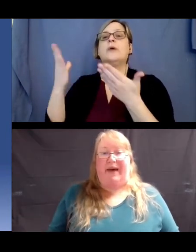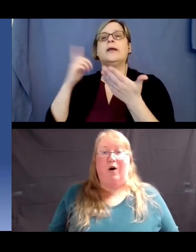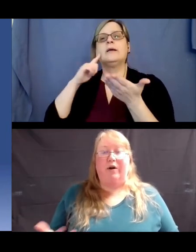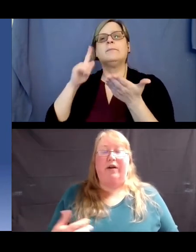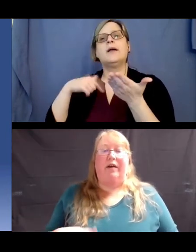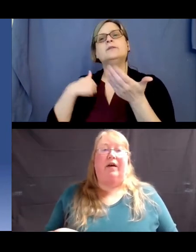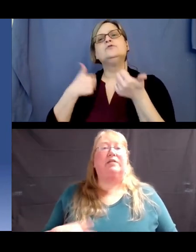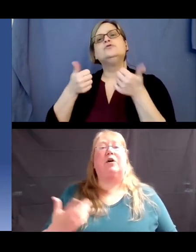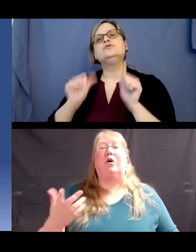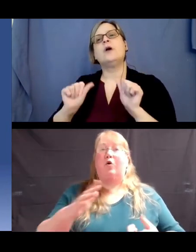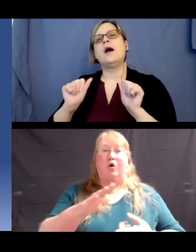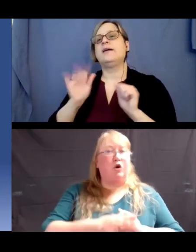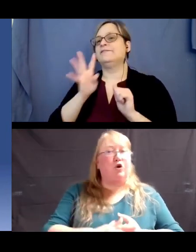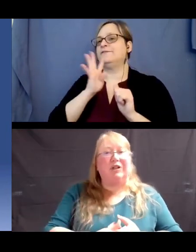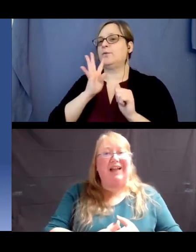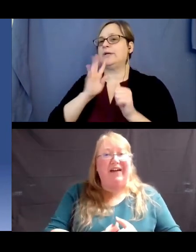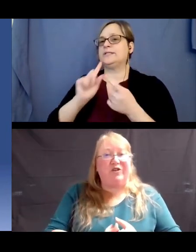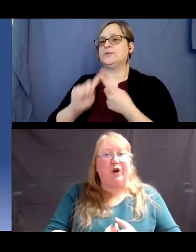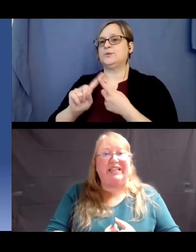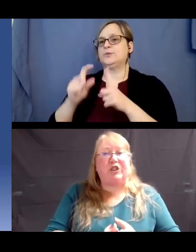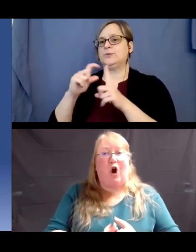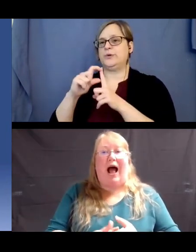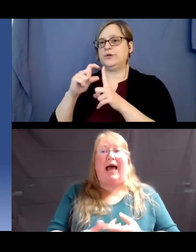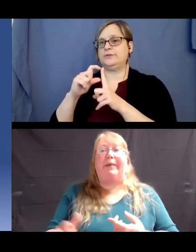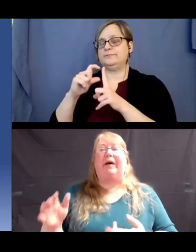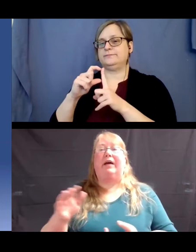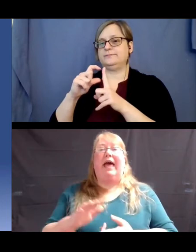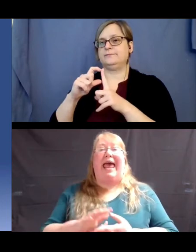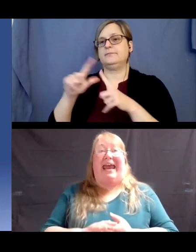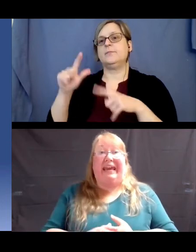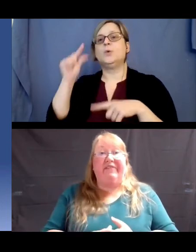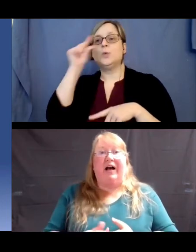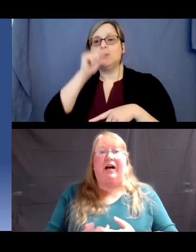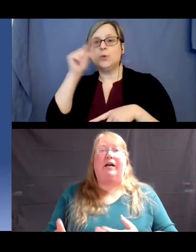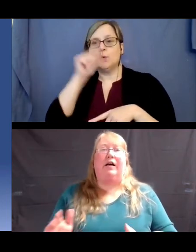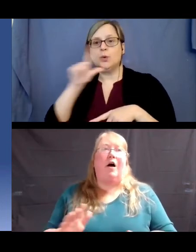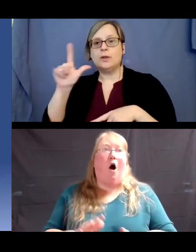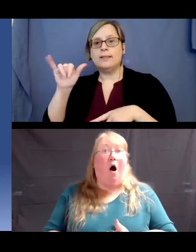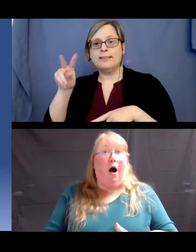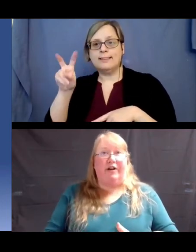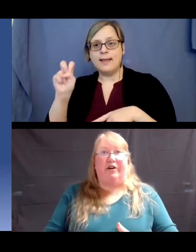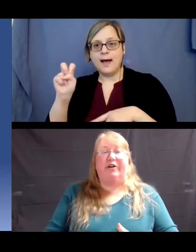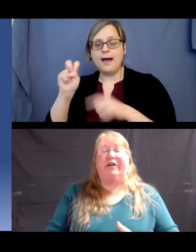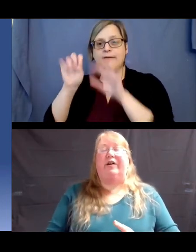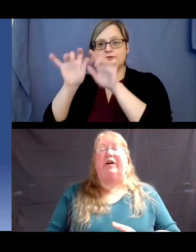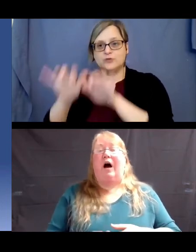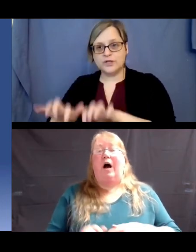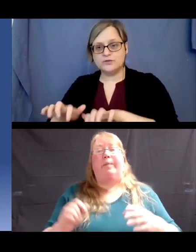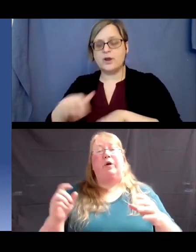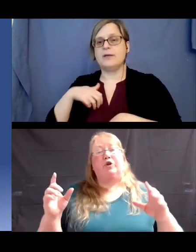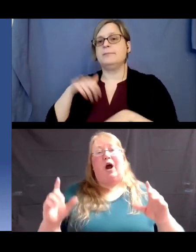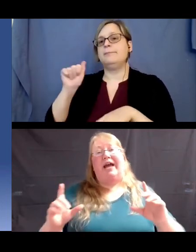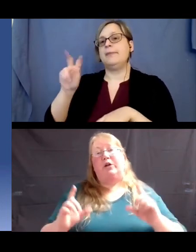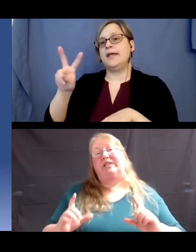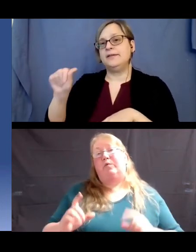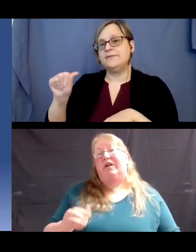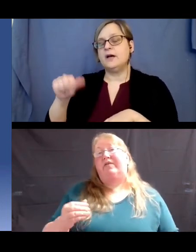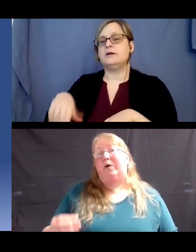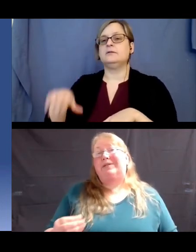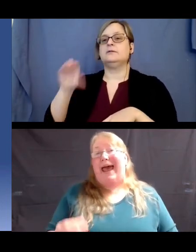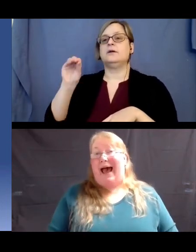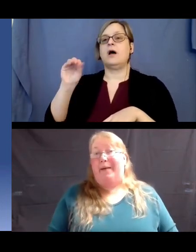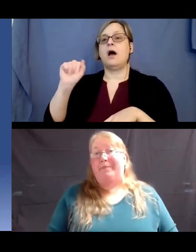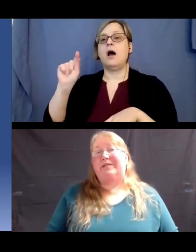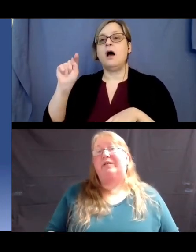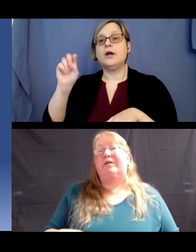talked about, so Google Live Transcribe, Ava, Otter, try using one of